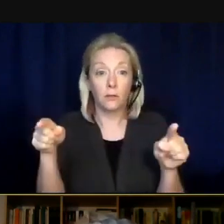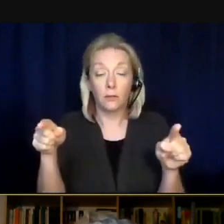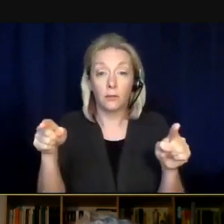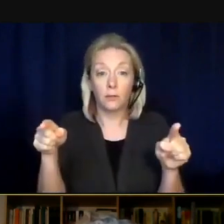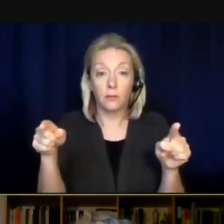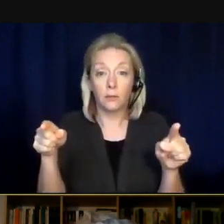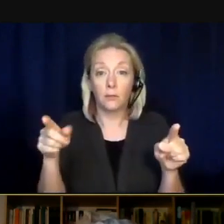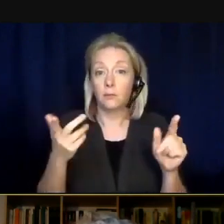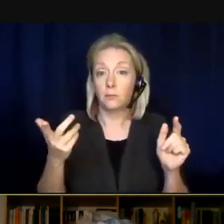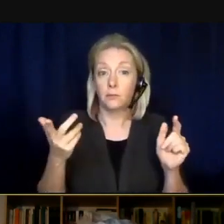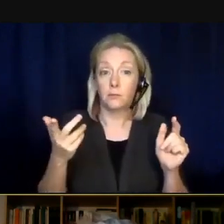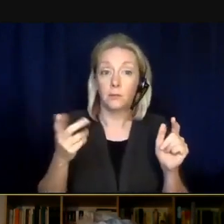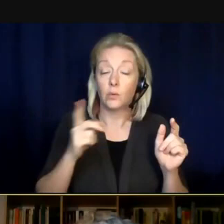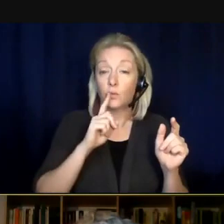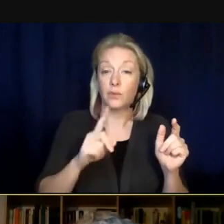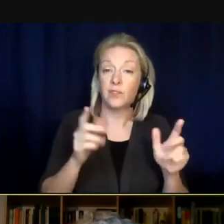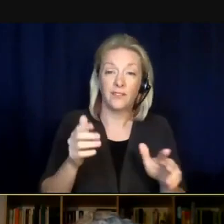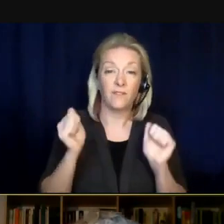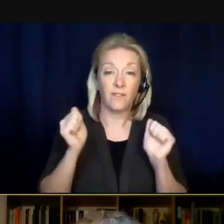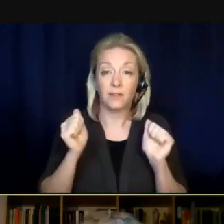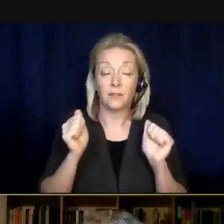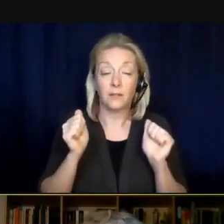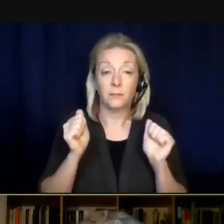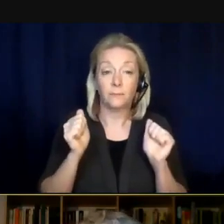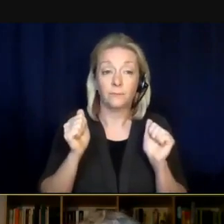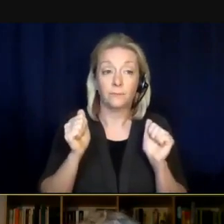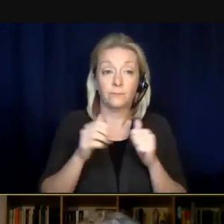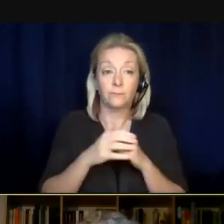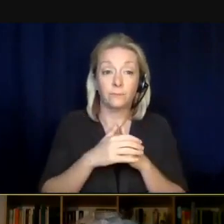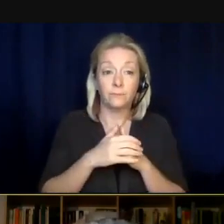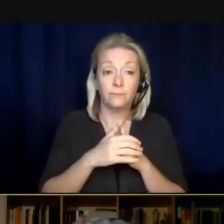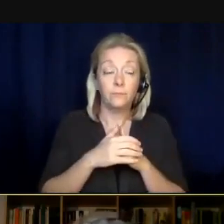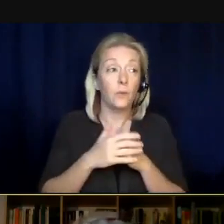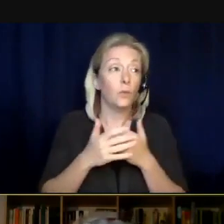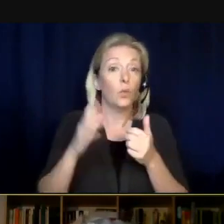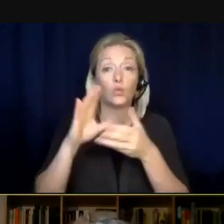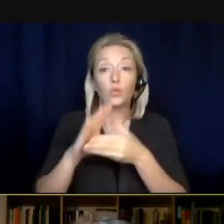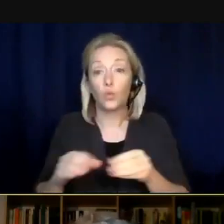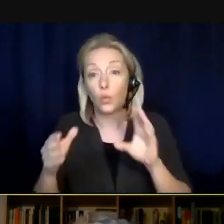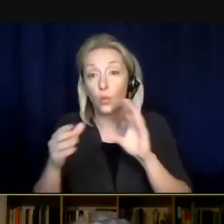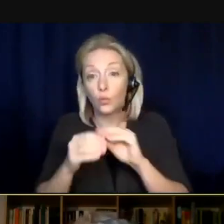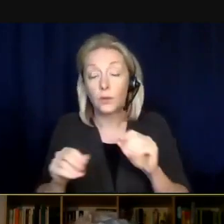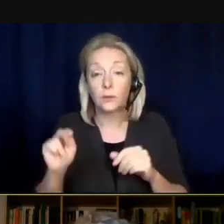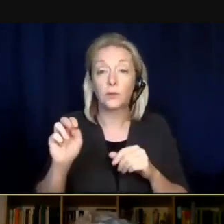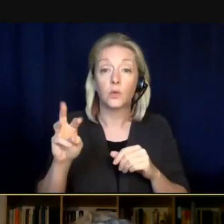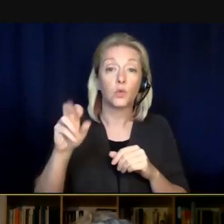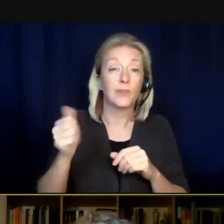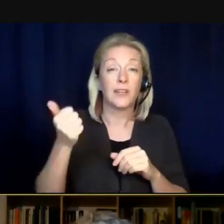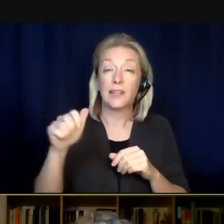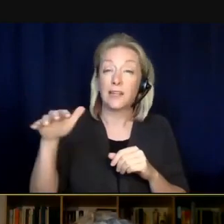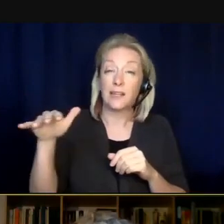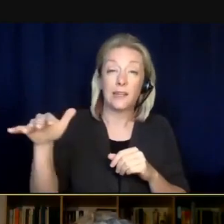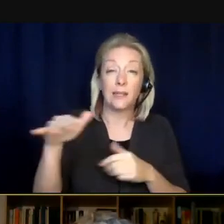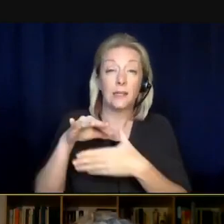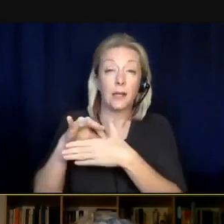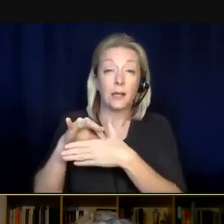display. Really fast. So you can imagine stories, news, almost anything you want, you can